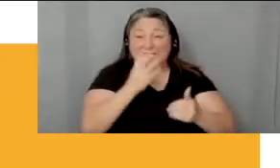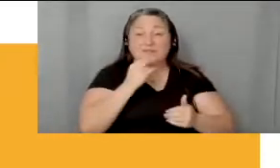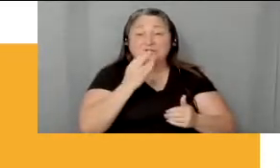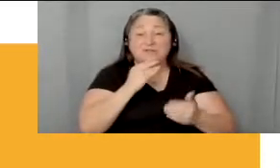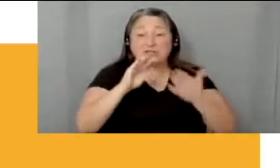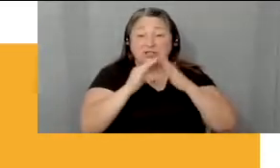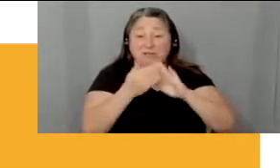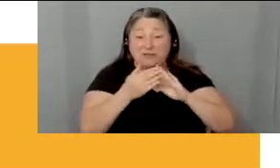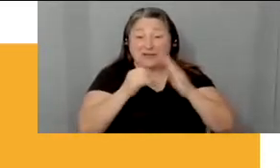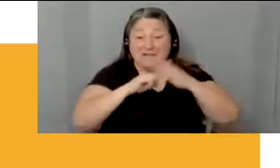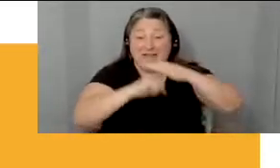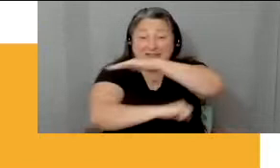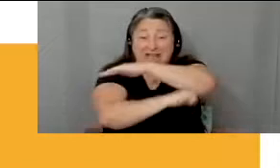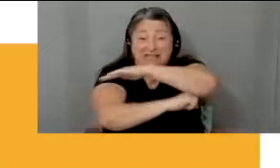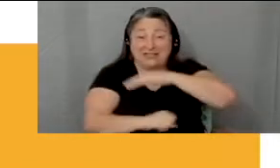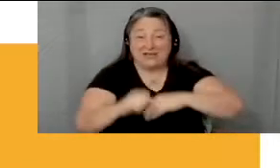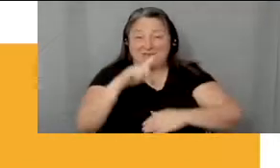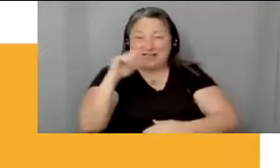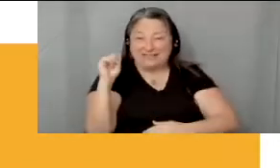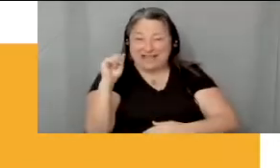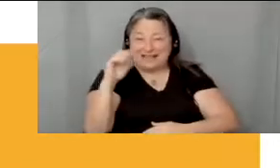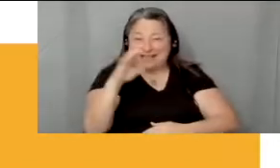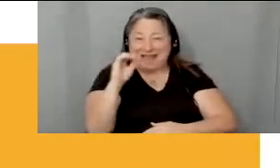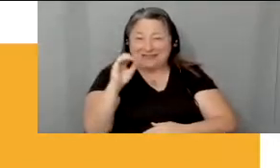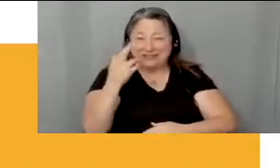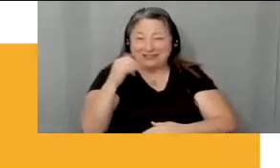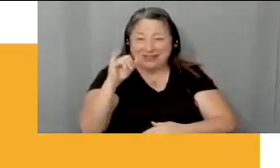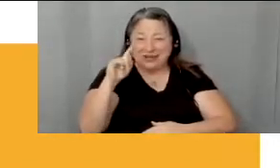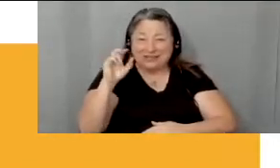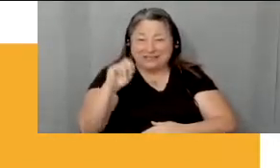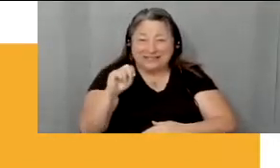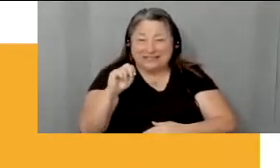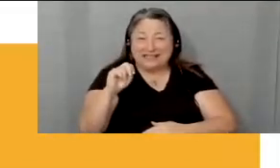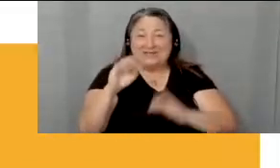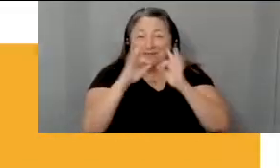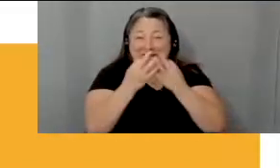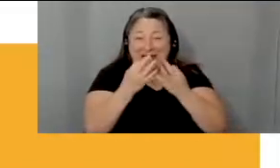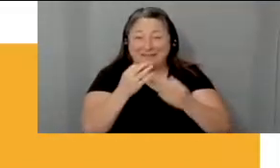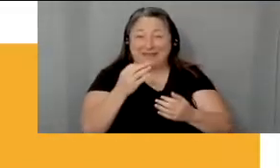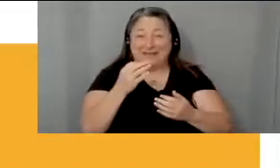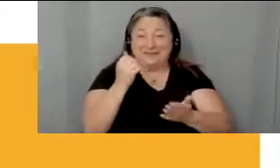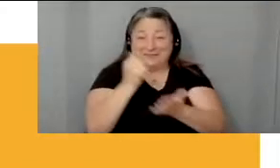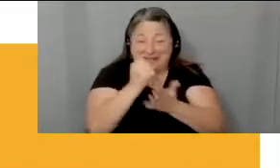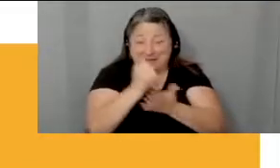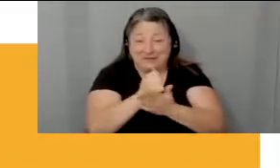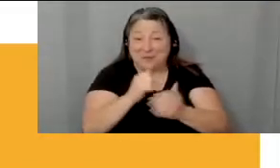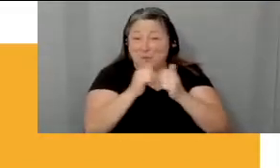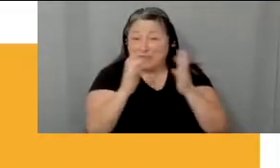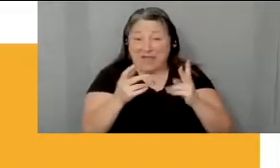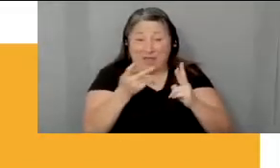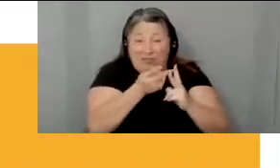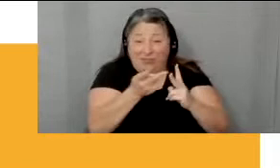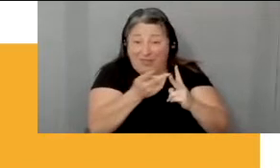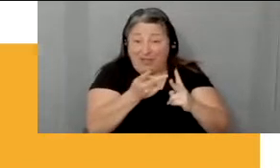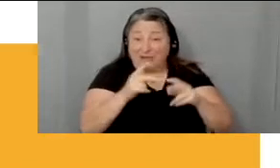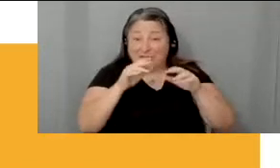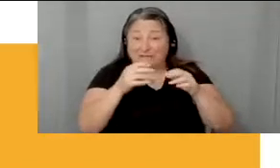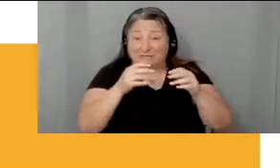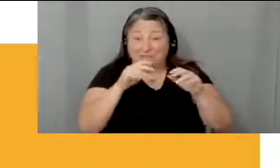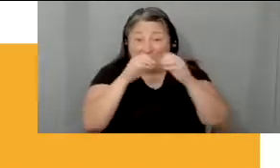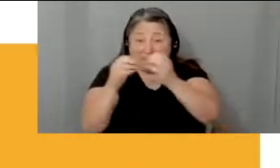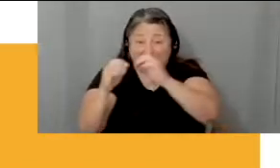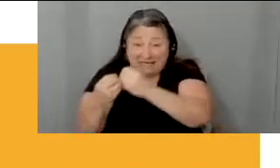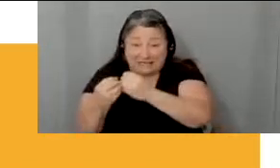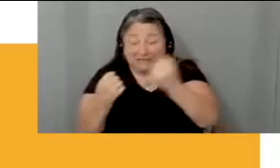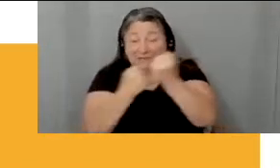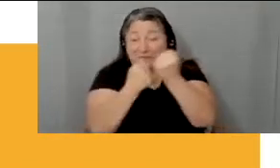Los Angeles and the Charles and Lynn Schusterman Family Philanthropies. Without their support, we would not be able to deliver this